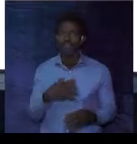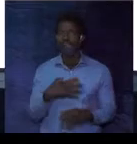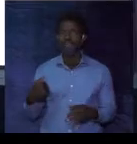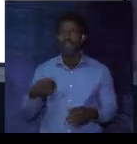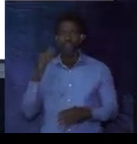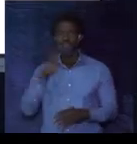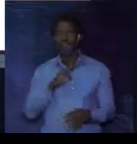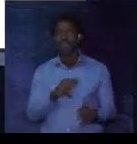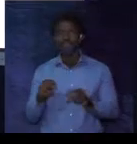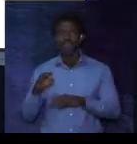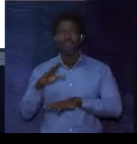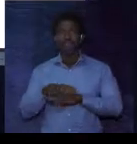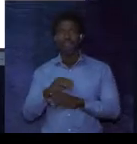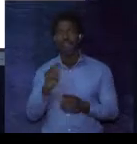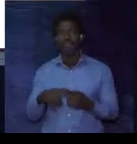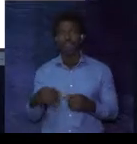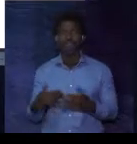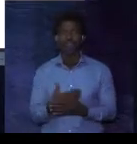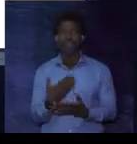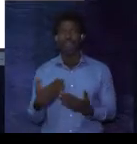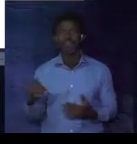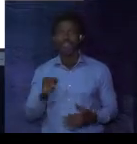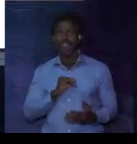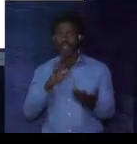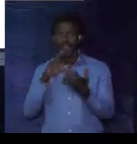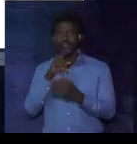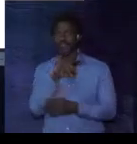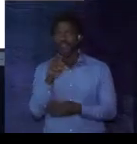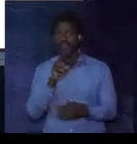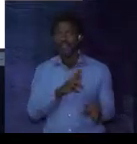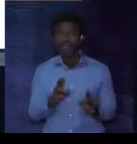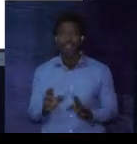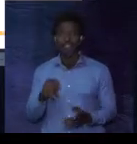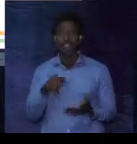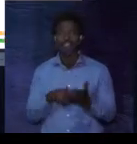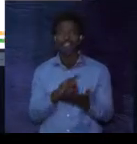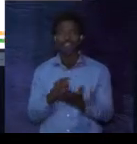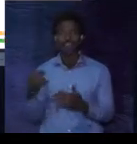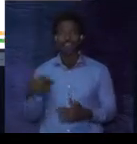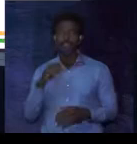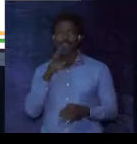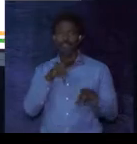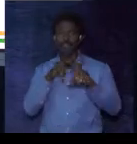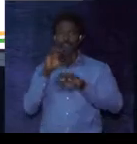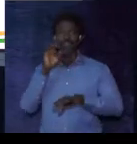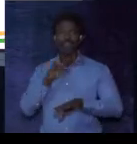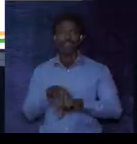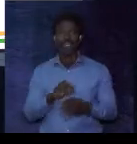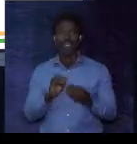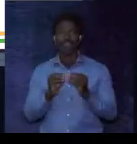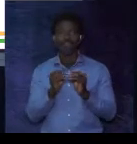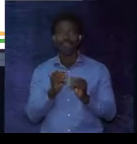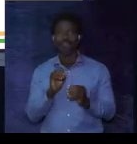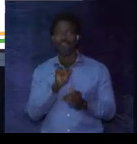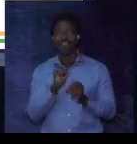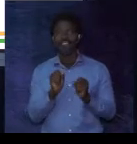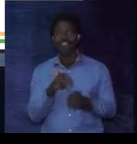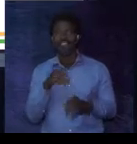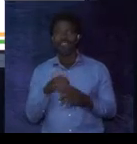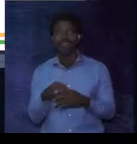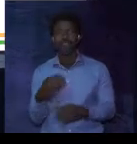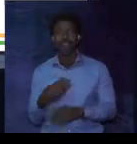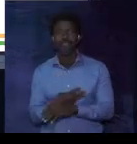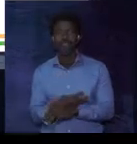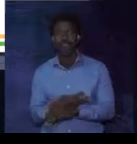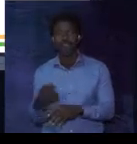this week we'll be moving on to new things. I hope that you're ready. This week we'll be looking at numbering